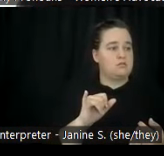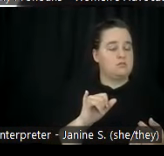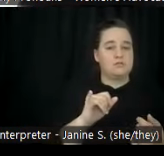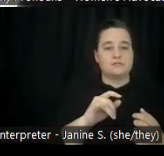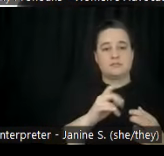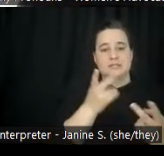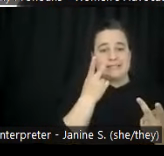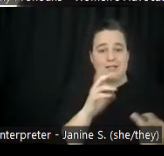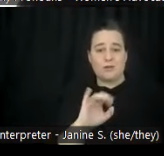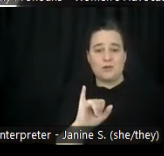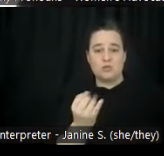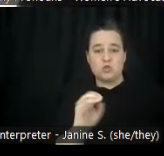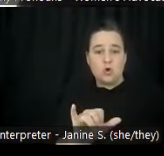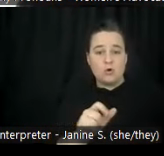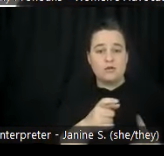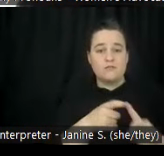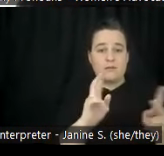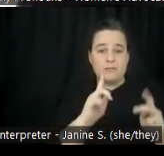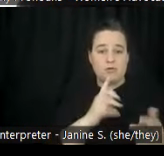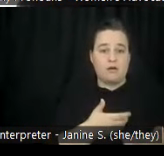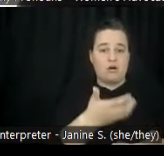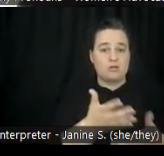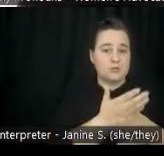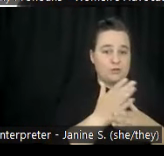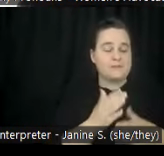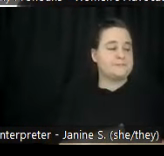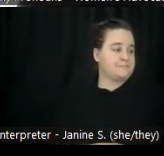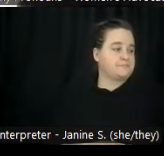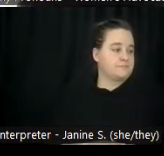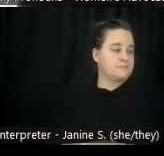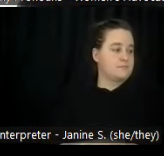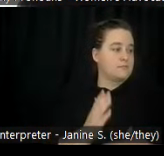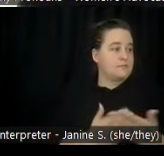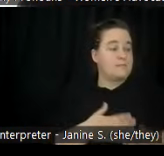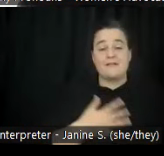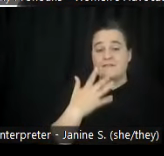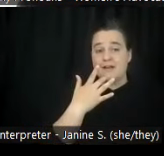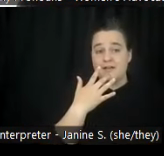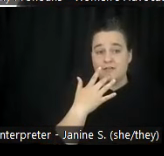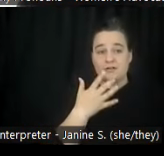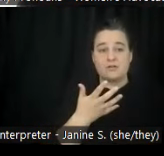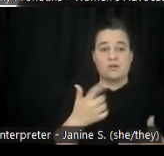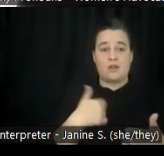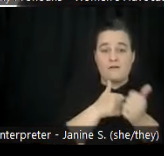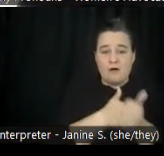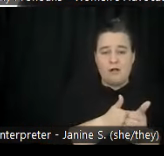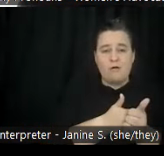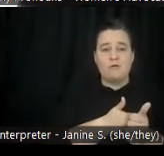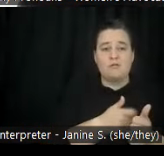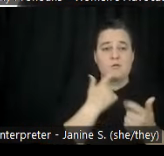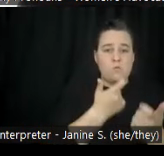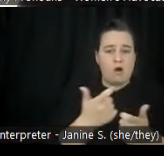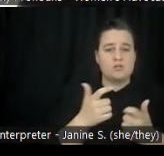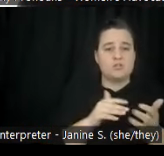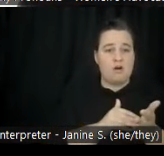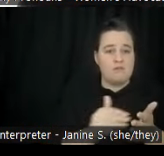joy that a lot of folks are sharing online. Some of my personal faves on here that I follow and watch very